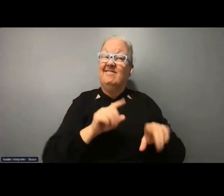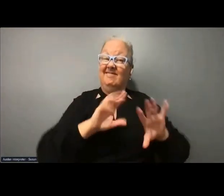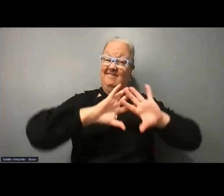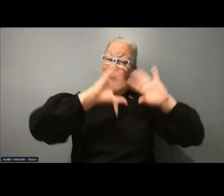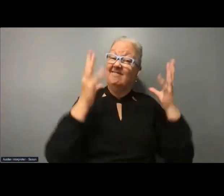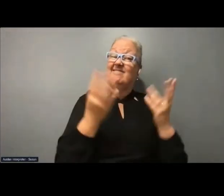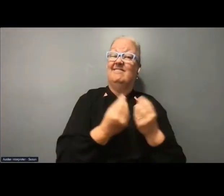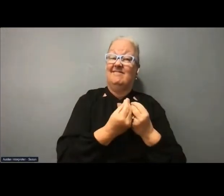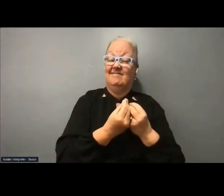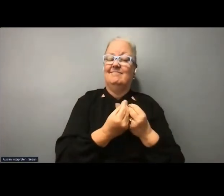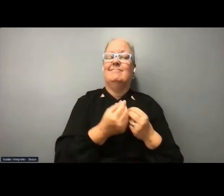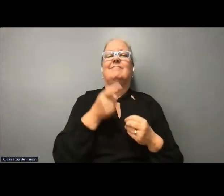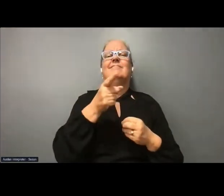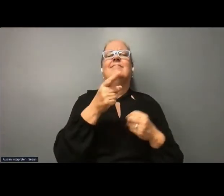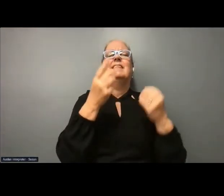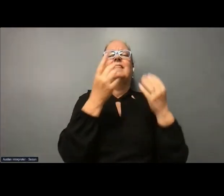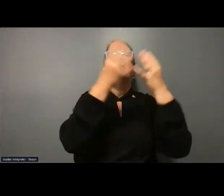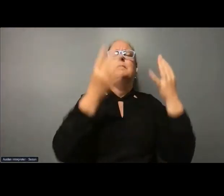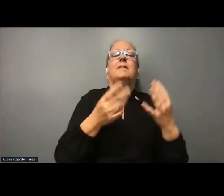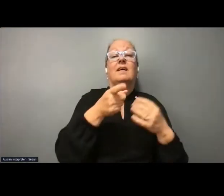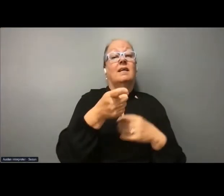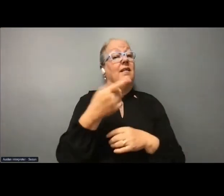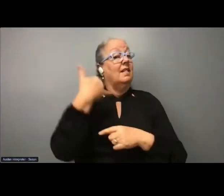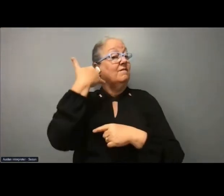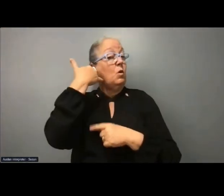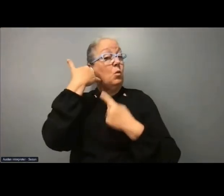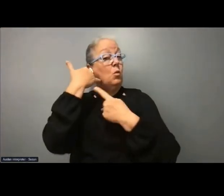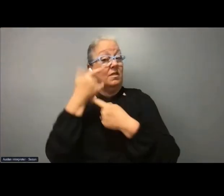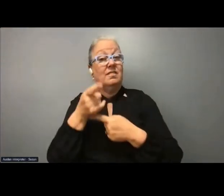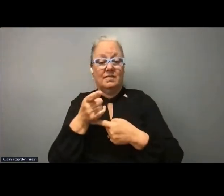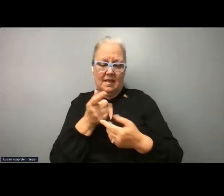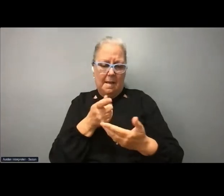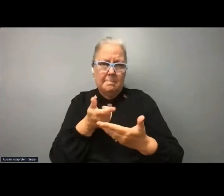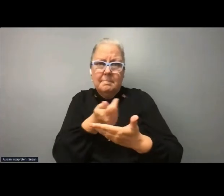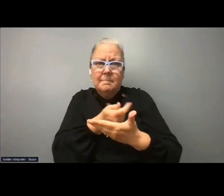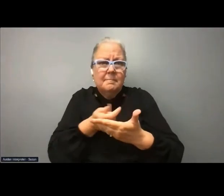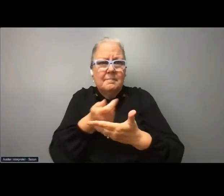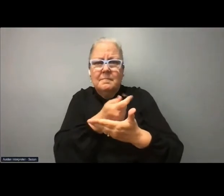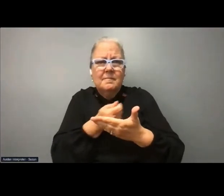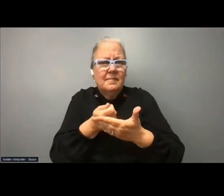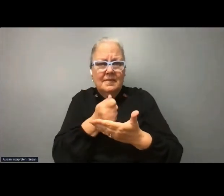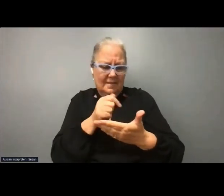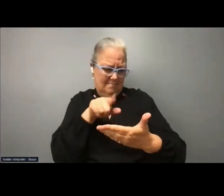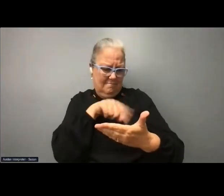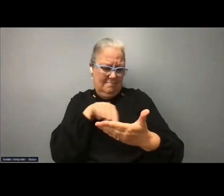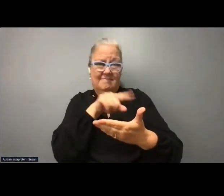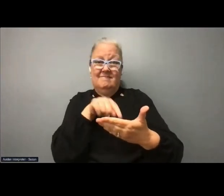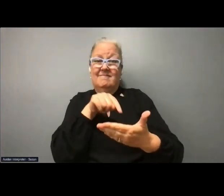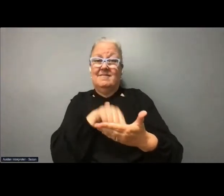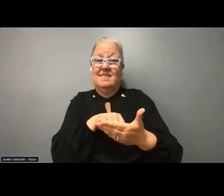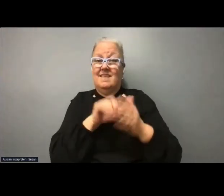system, the mobile phone application. I have not showed that